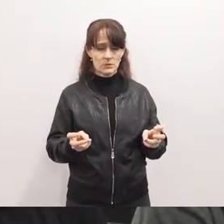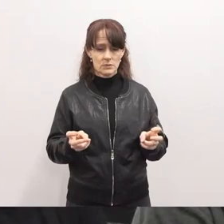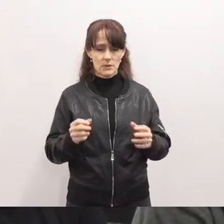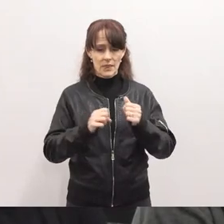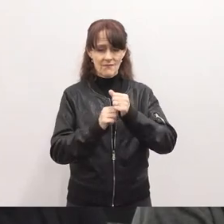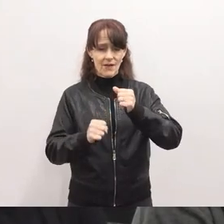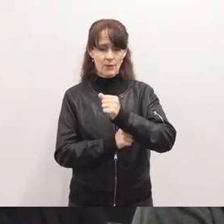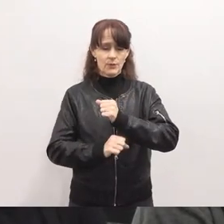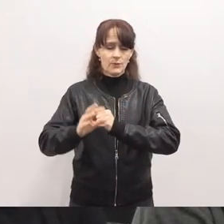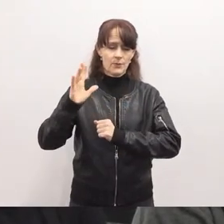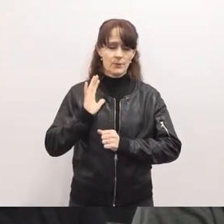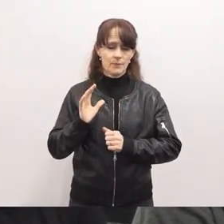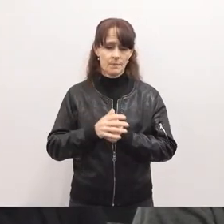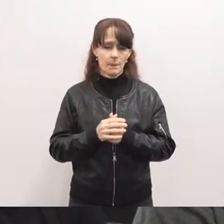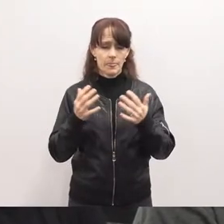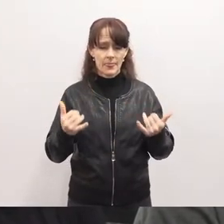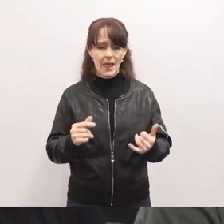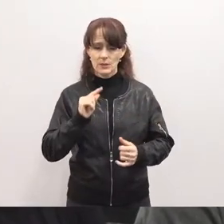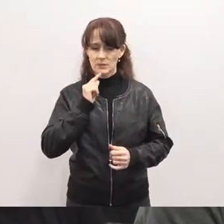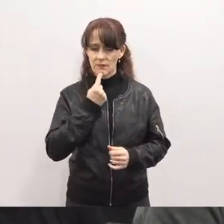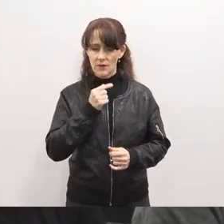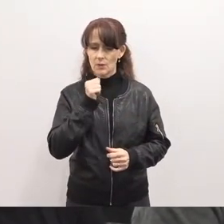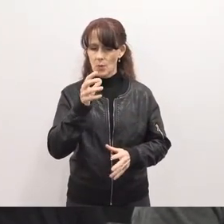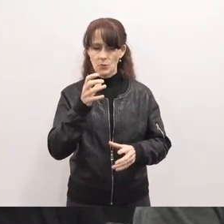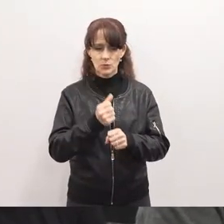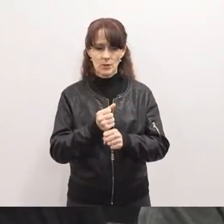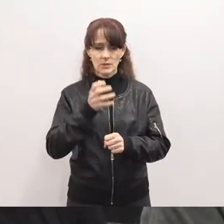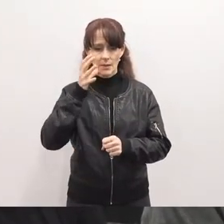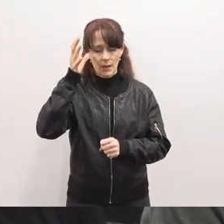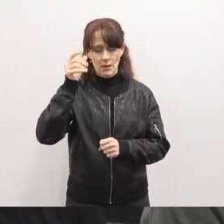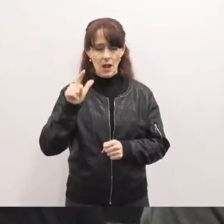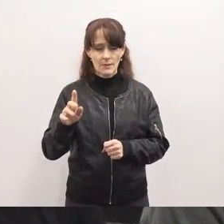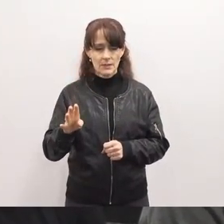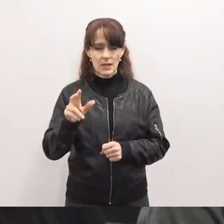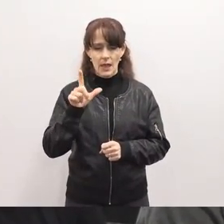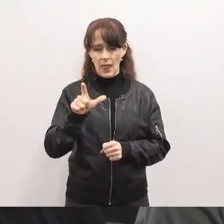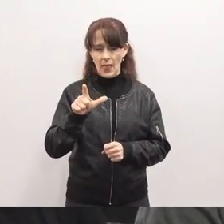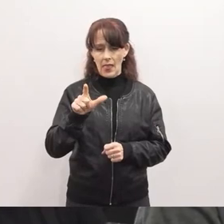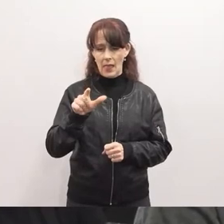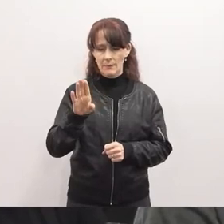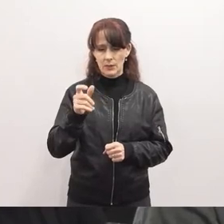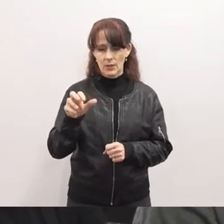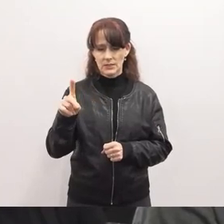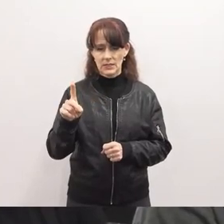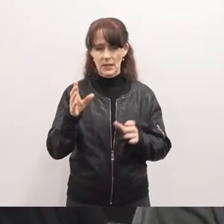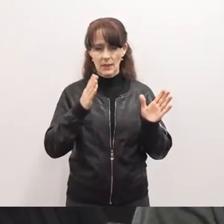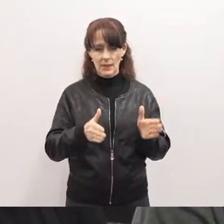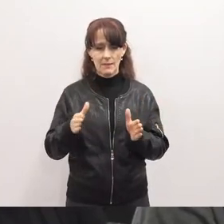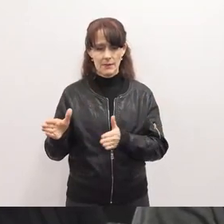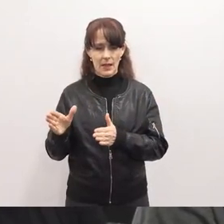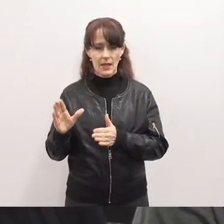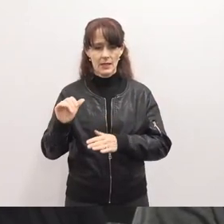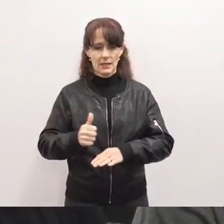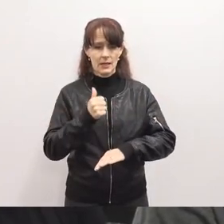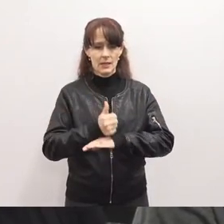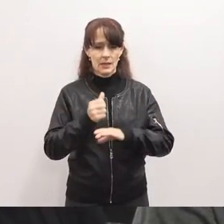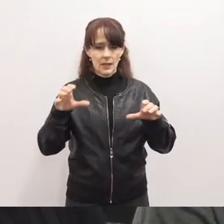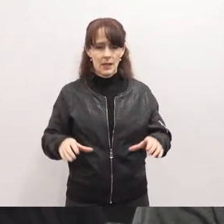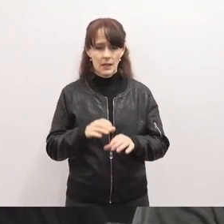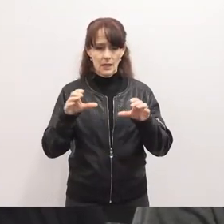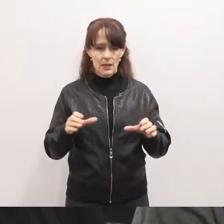founder herself. "There is now severe mistrust between the parents of Long Beach and LBUSD. This plan was put into action under